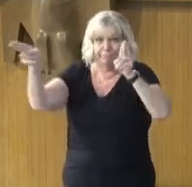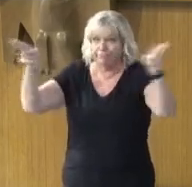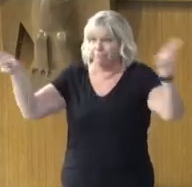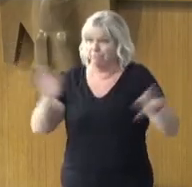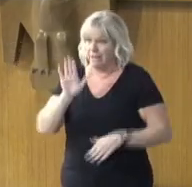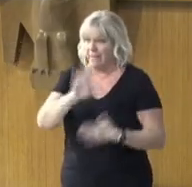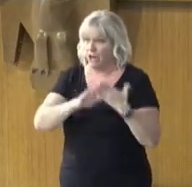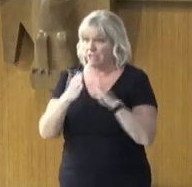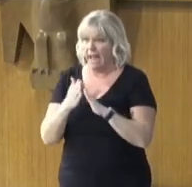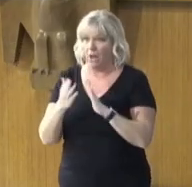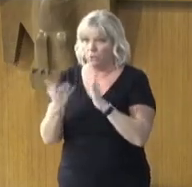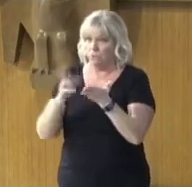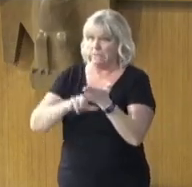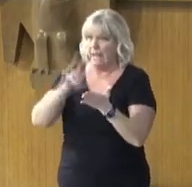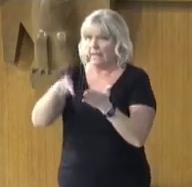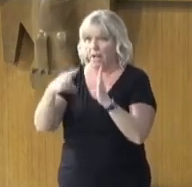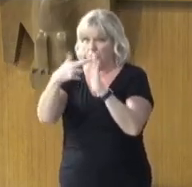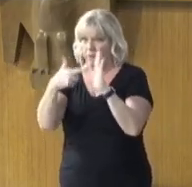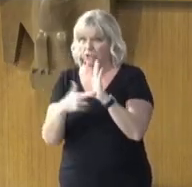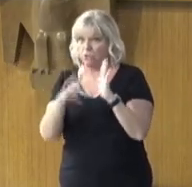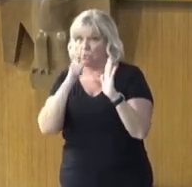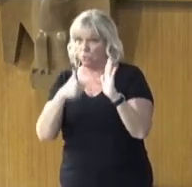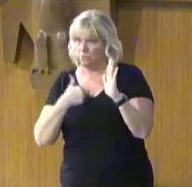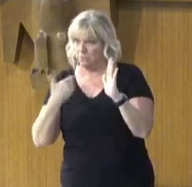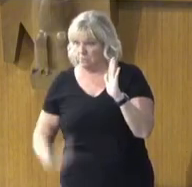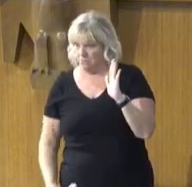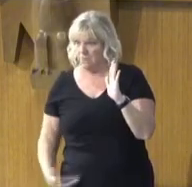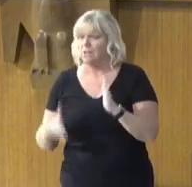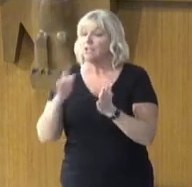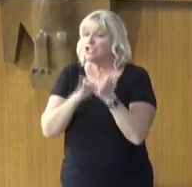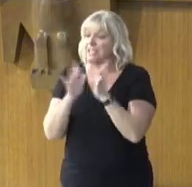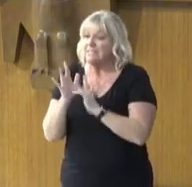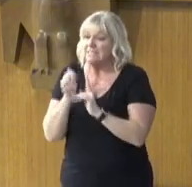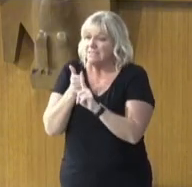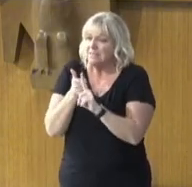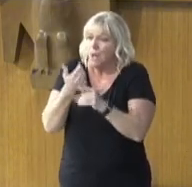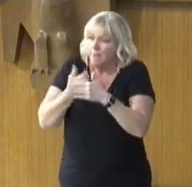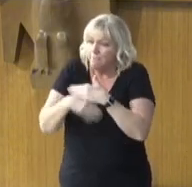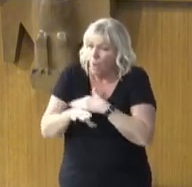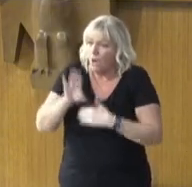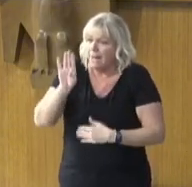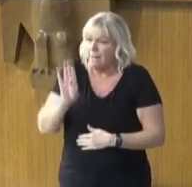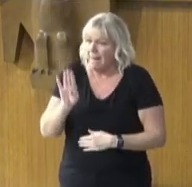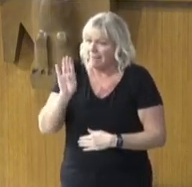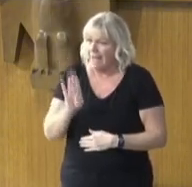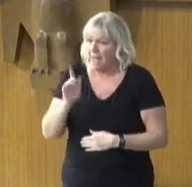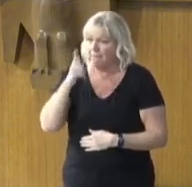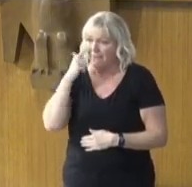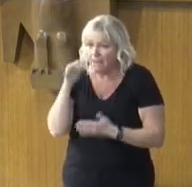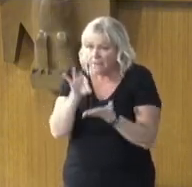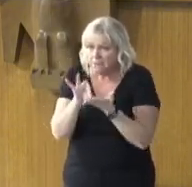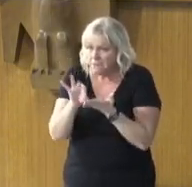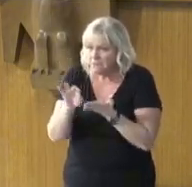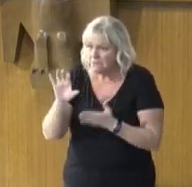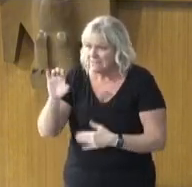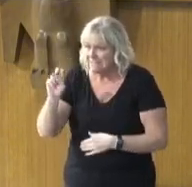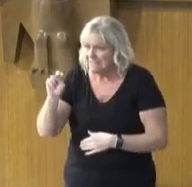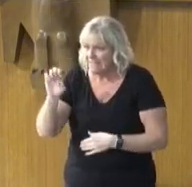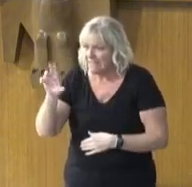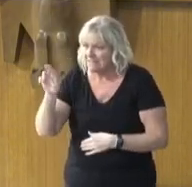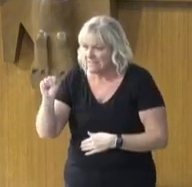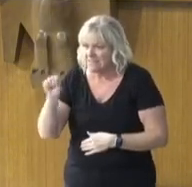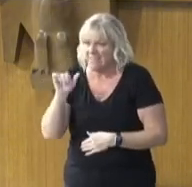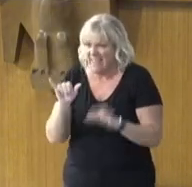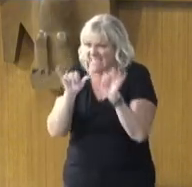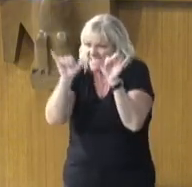Jesus is born in Bethlehem because of a census, which is a systematic governing tool. And his